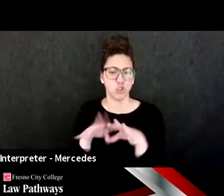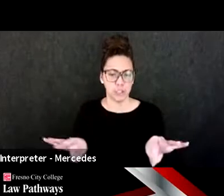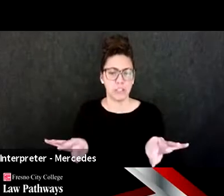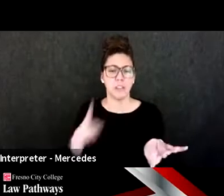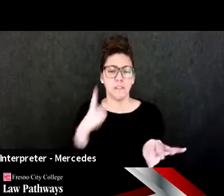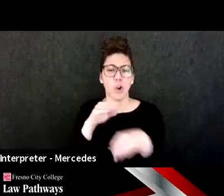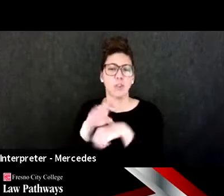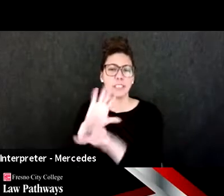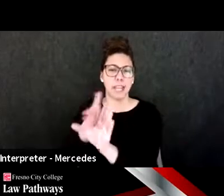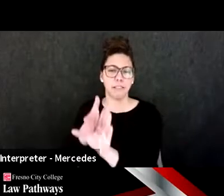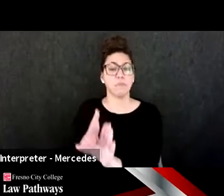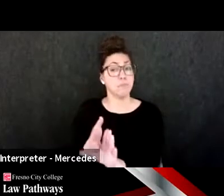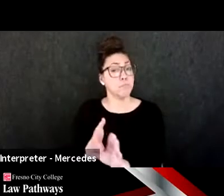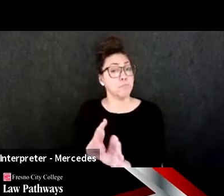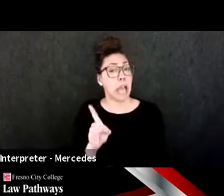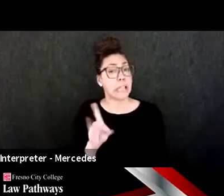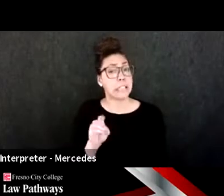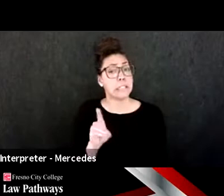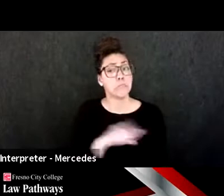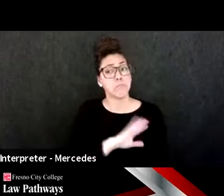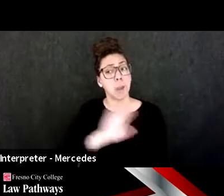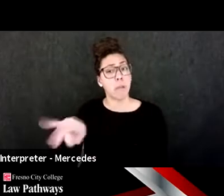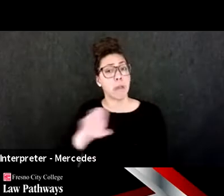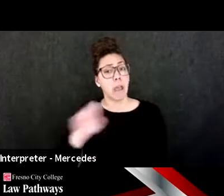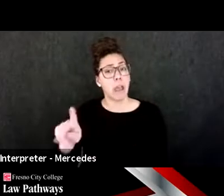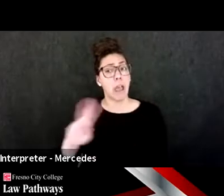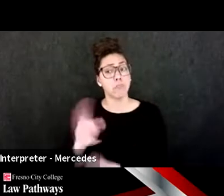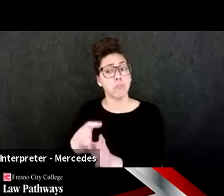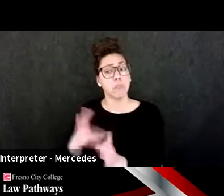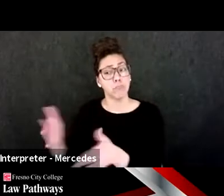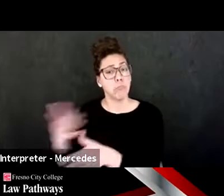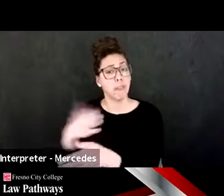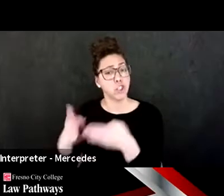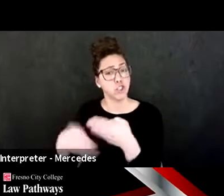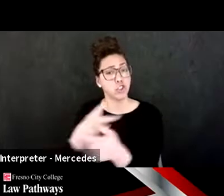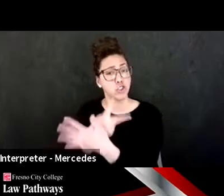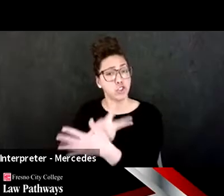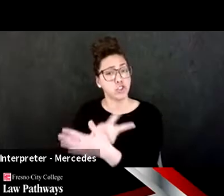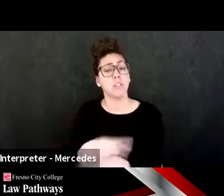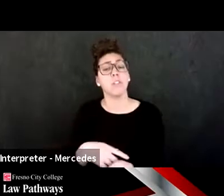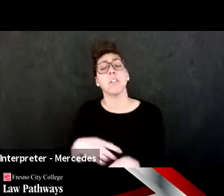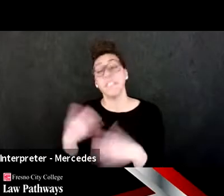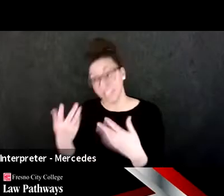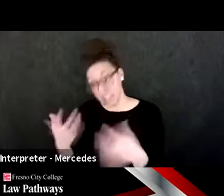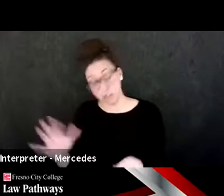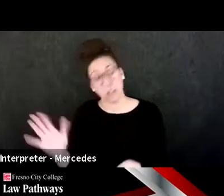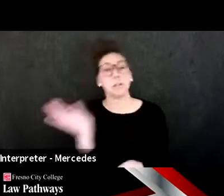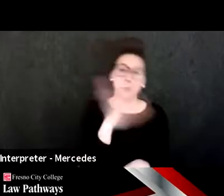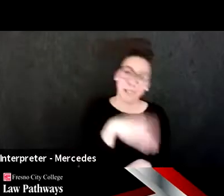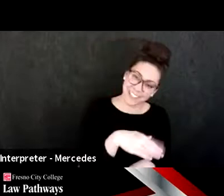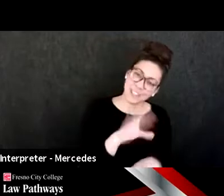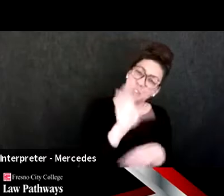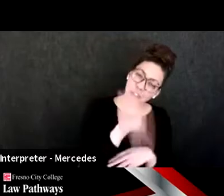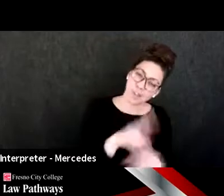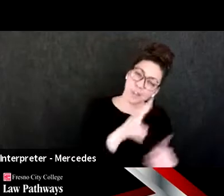And I finished that. After I completed my master's degree there, I went back to Chicago to apply for jobs. Now at